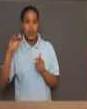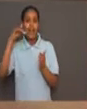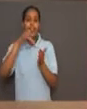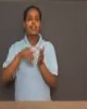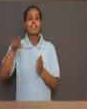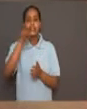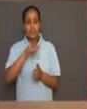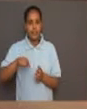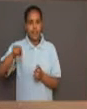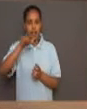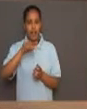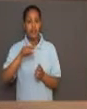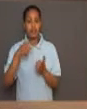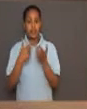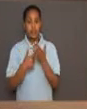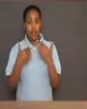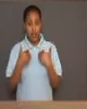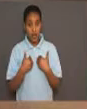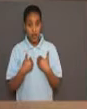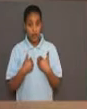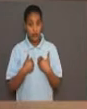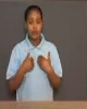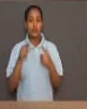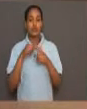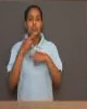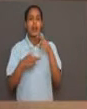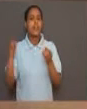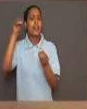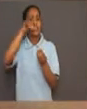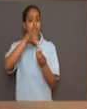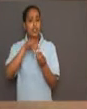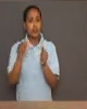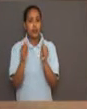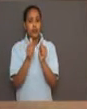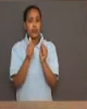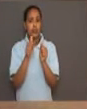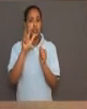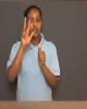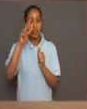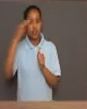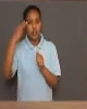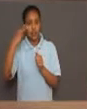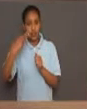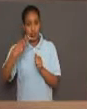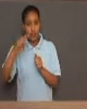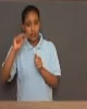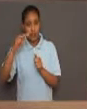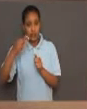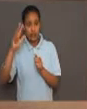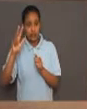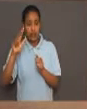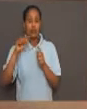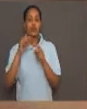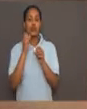recycled. This allows it to react further with anhydrous ammonia to